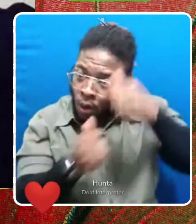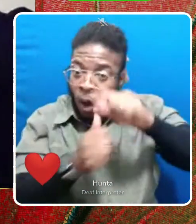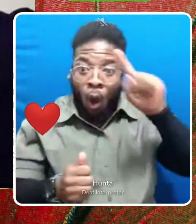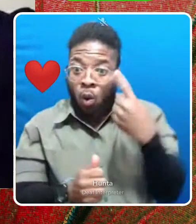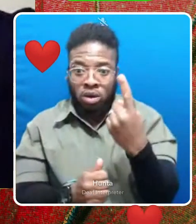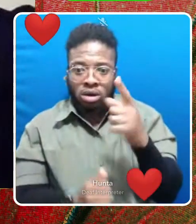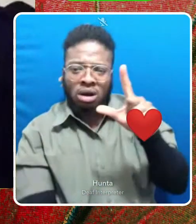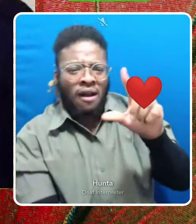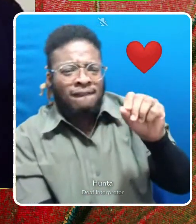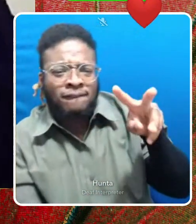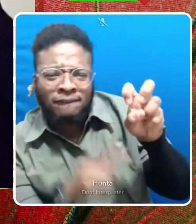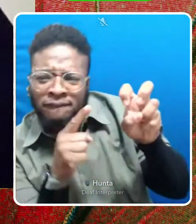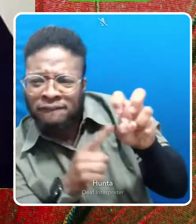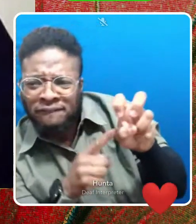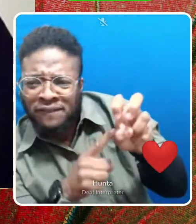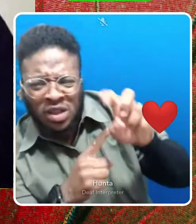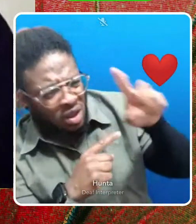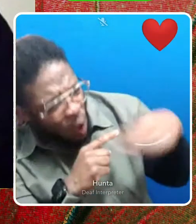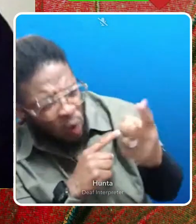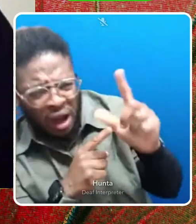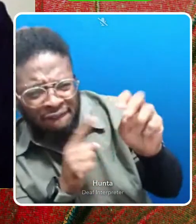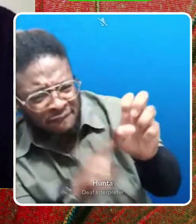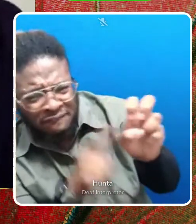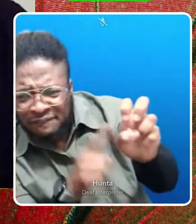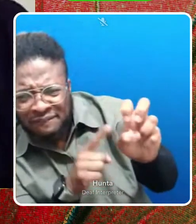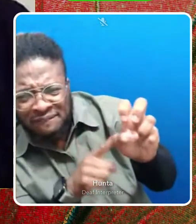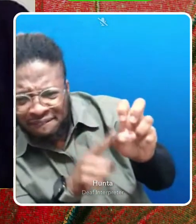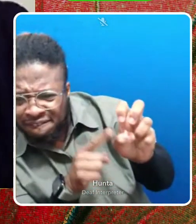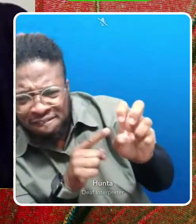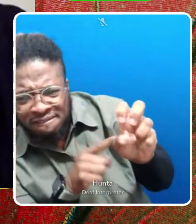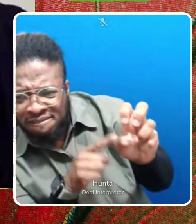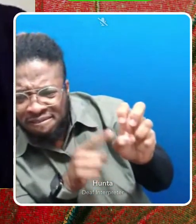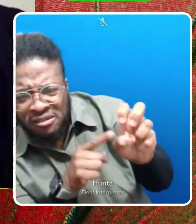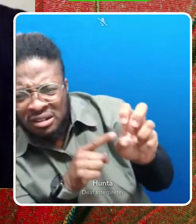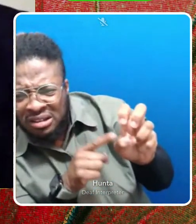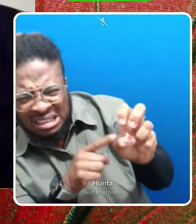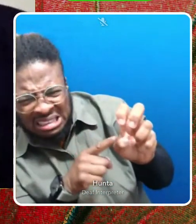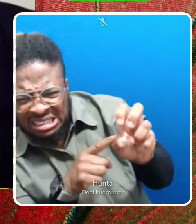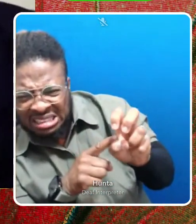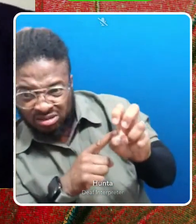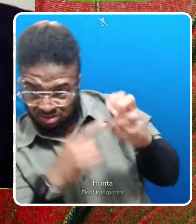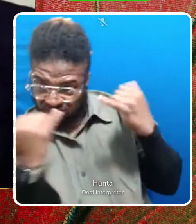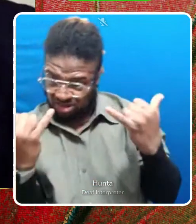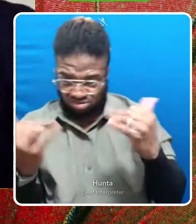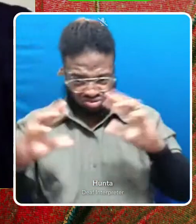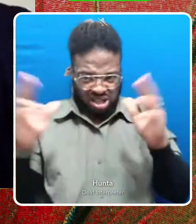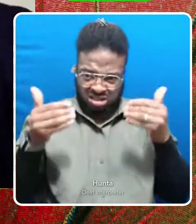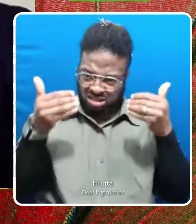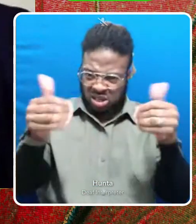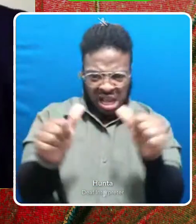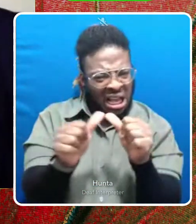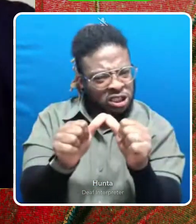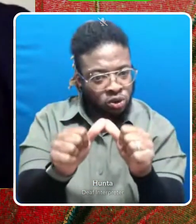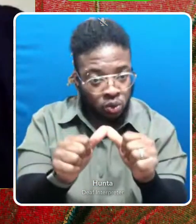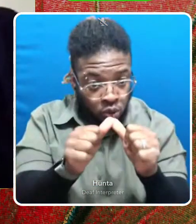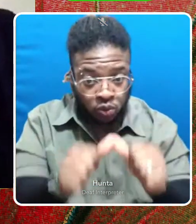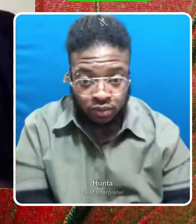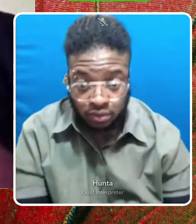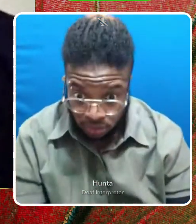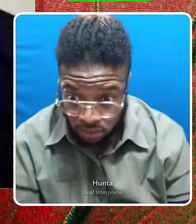Nice. So now we're going on. So up next we